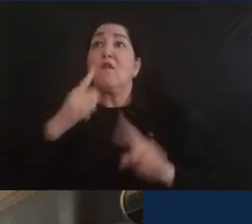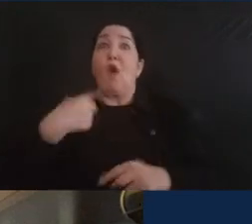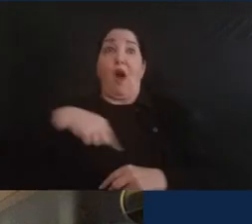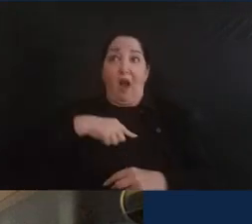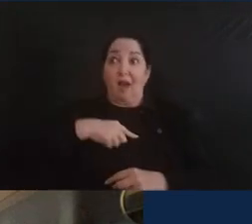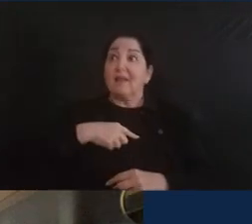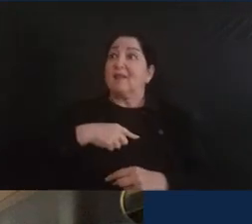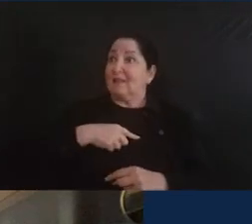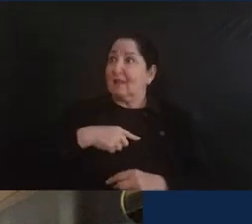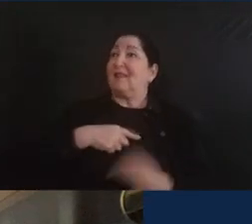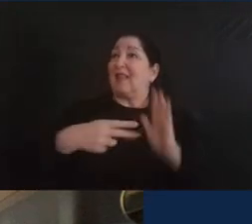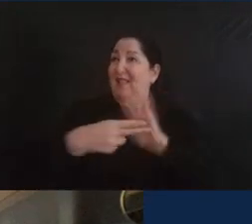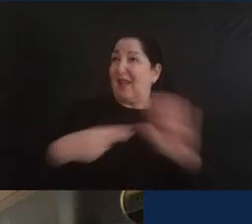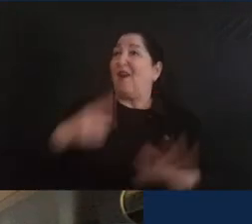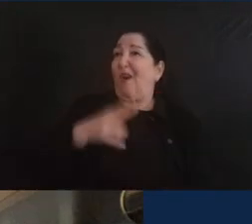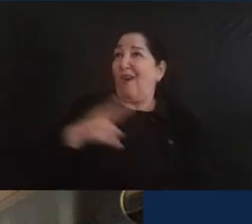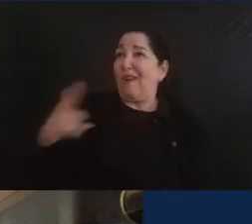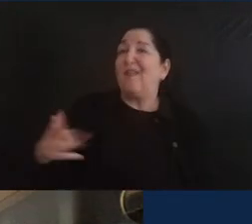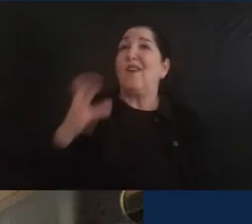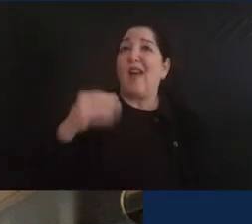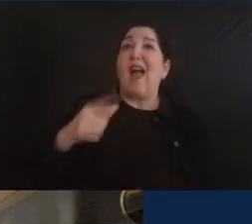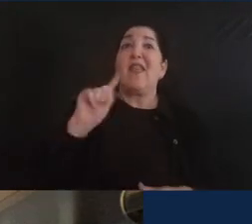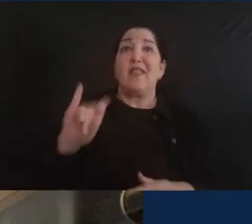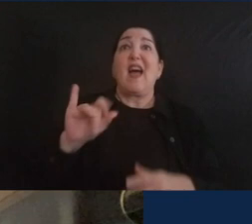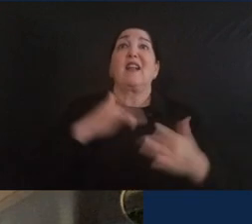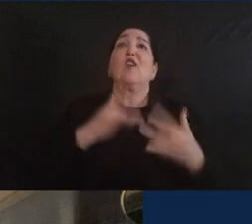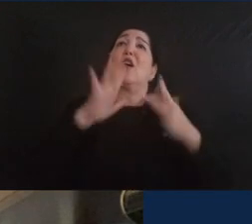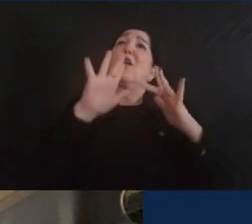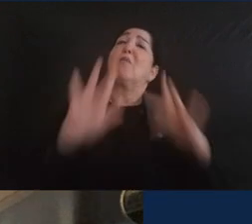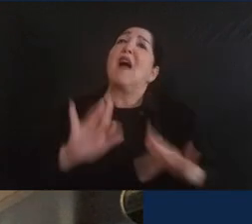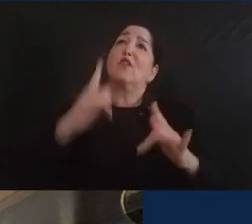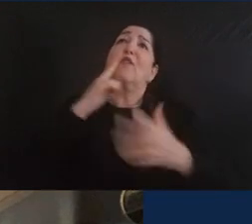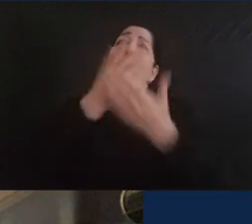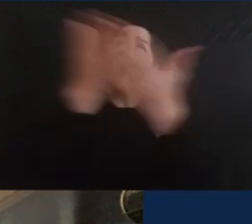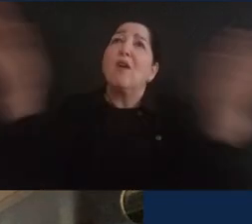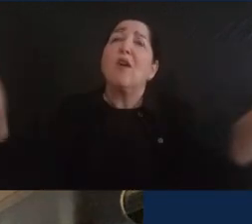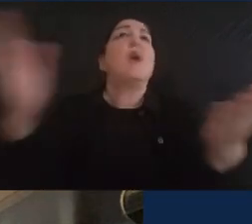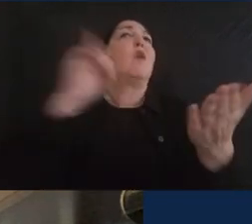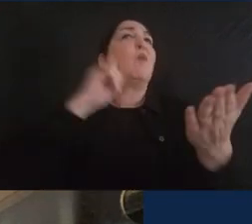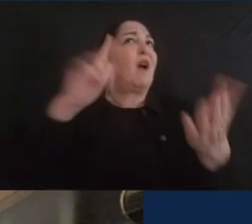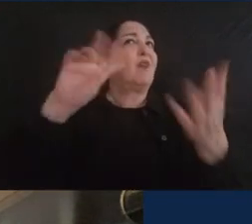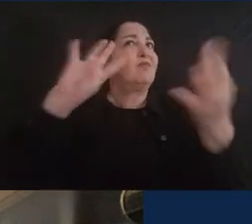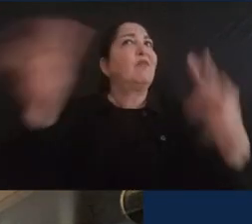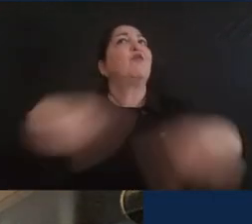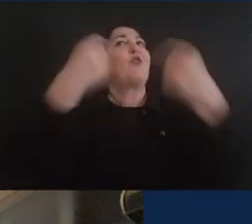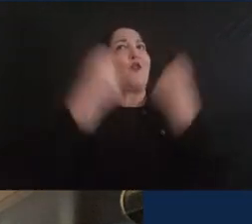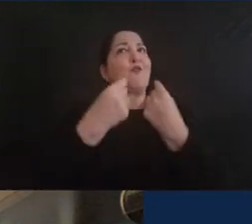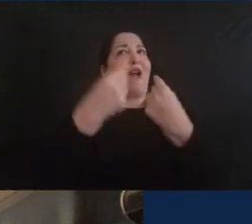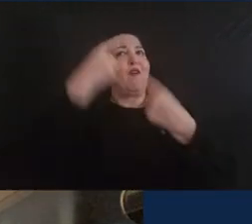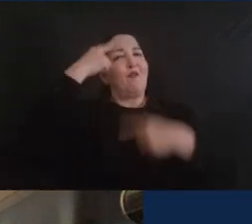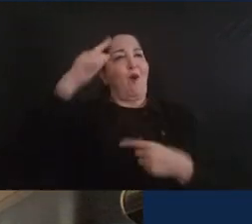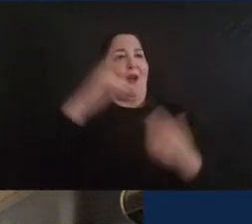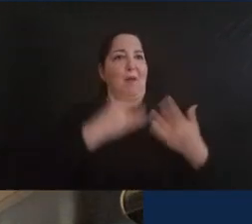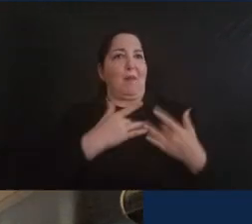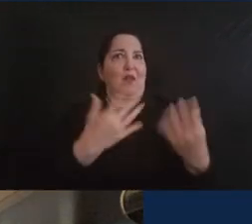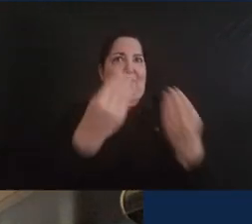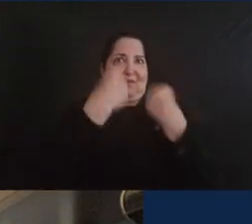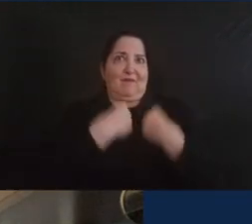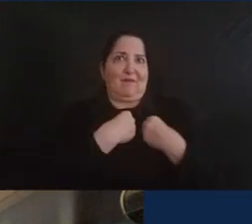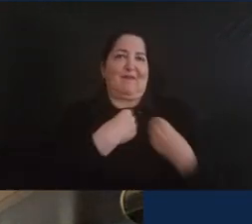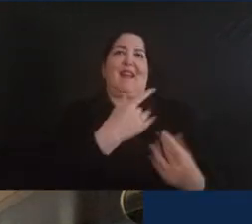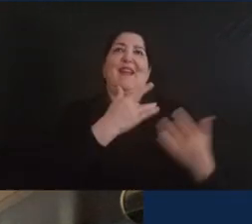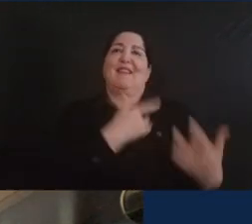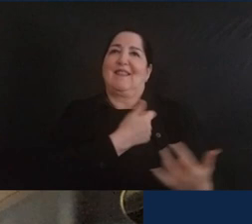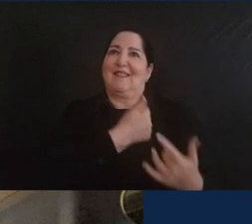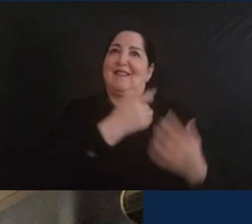hard of hearing, but for those of us who are hard of hearing and who may need to direct that compassion to our own selves. I